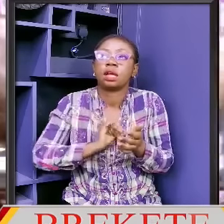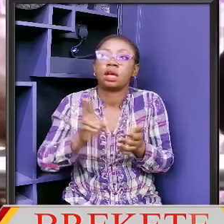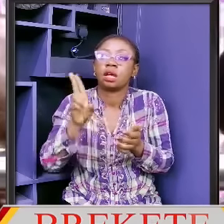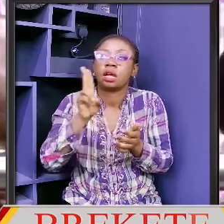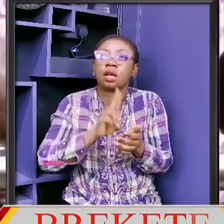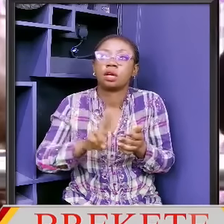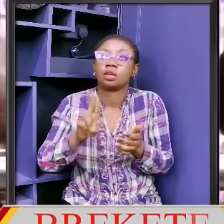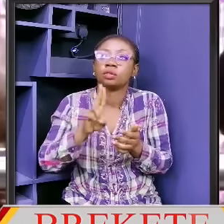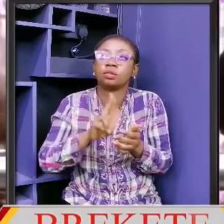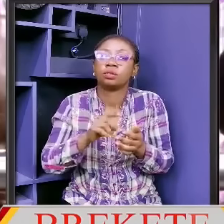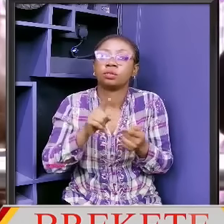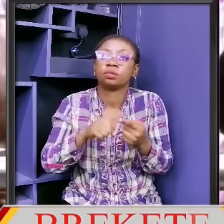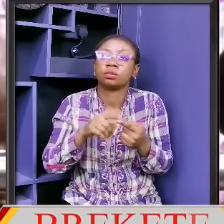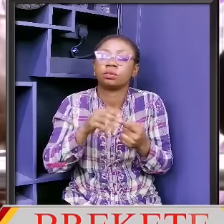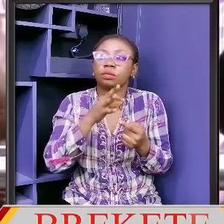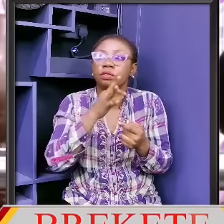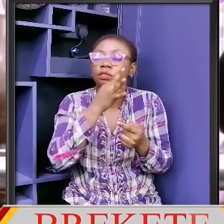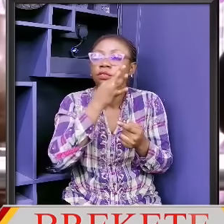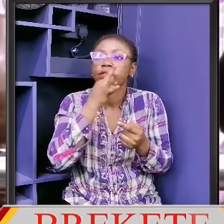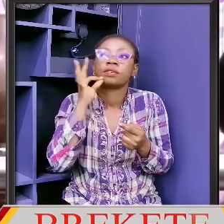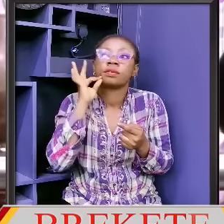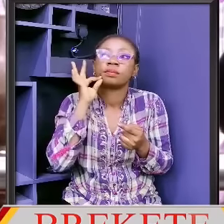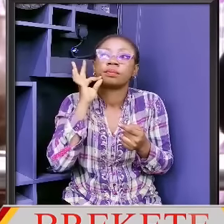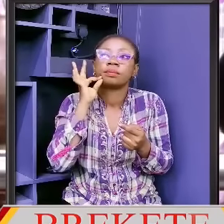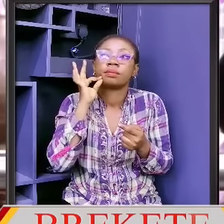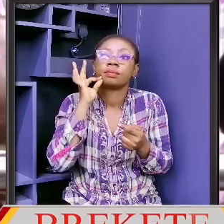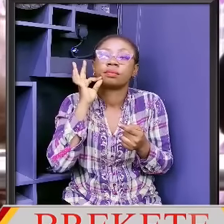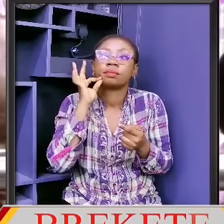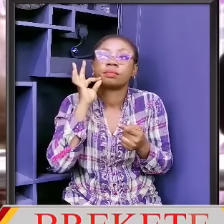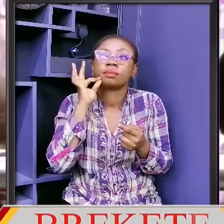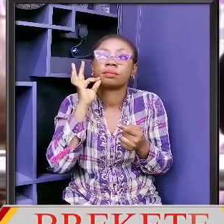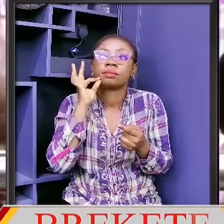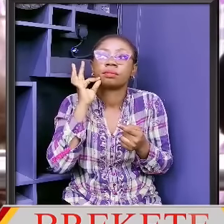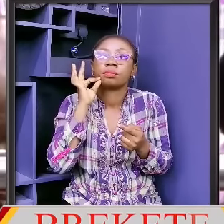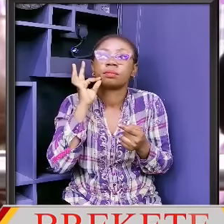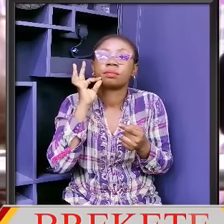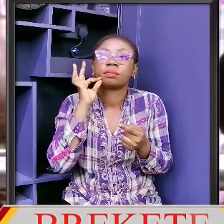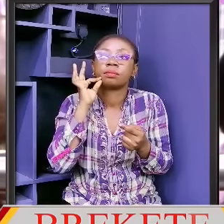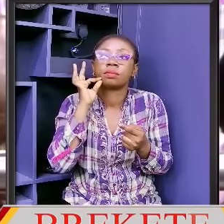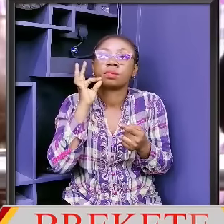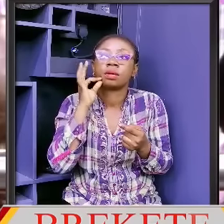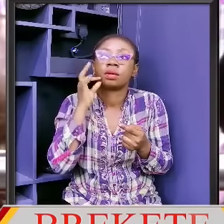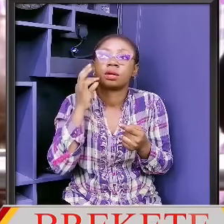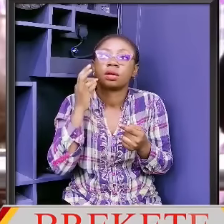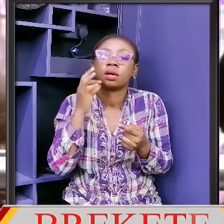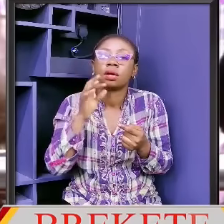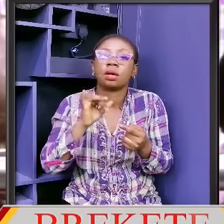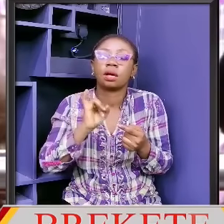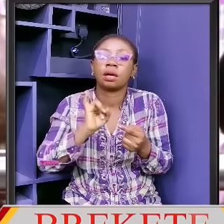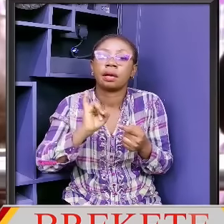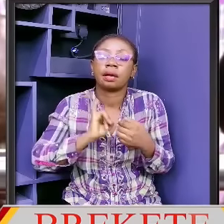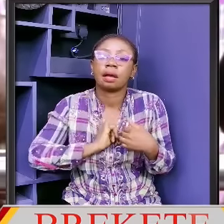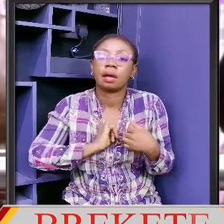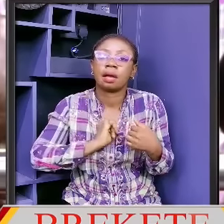do that. Now big ones then they use for that thing. Mm. I get two female, then get belle.